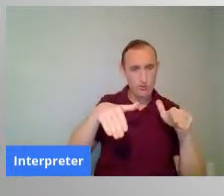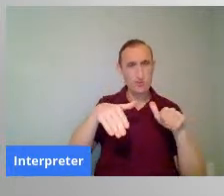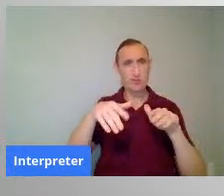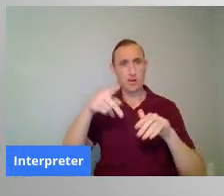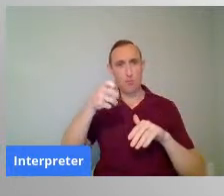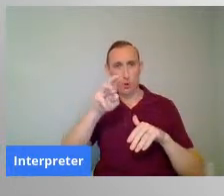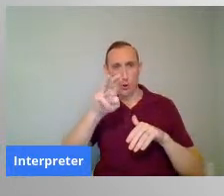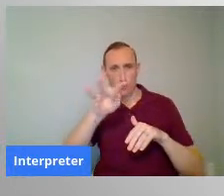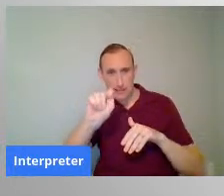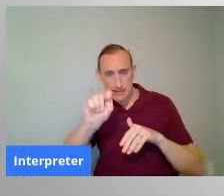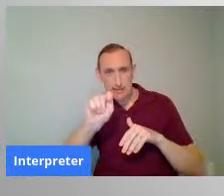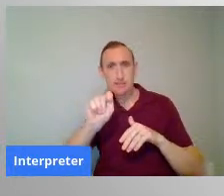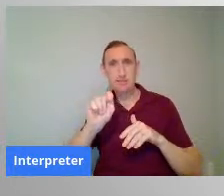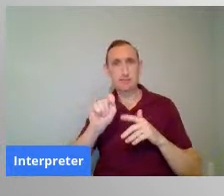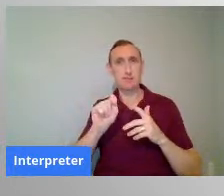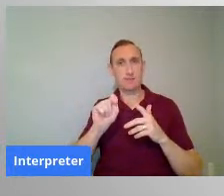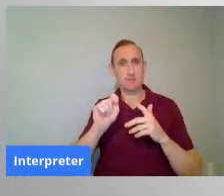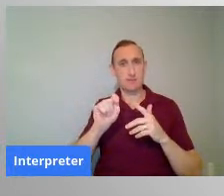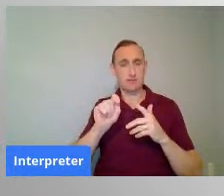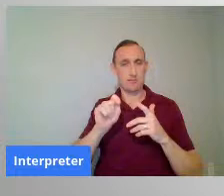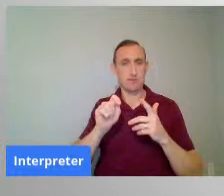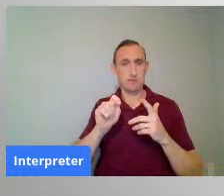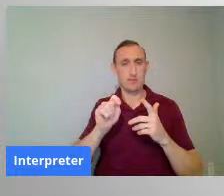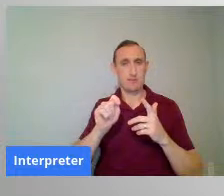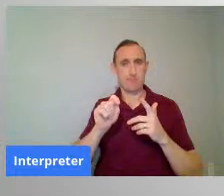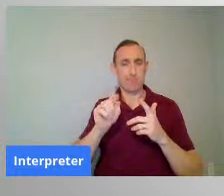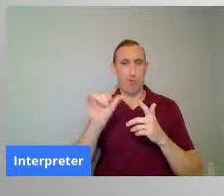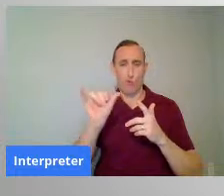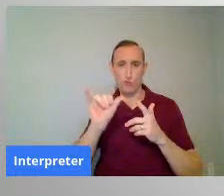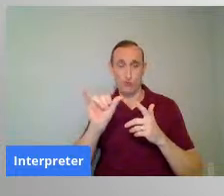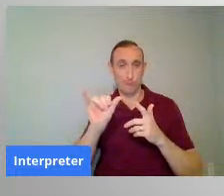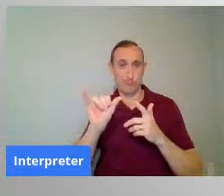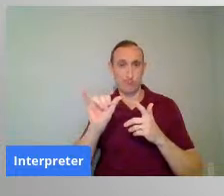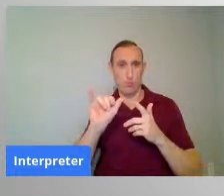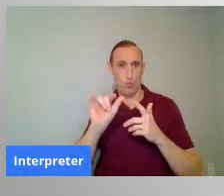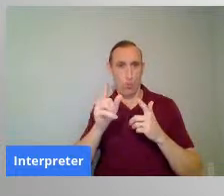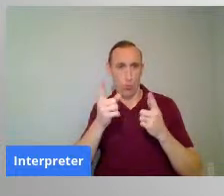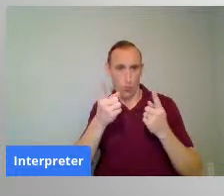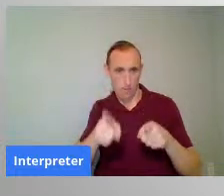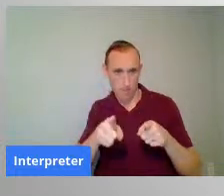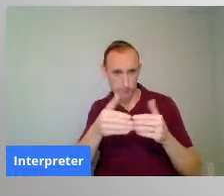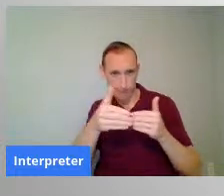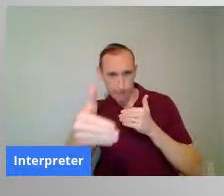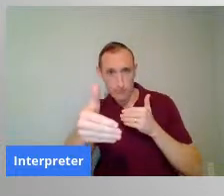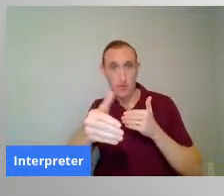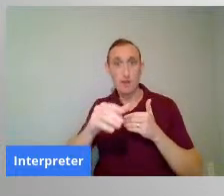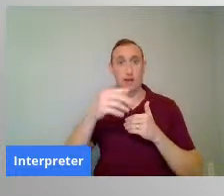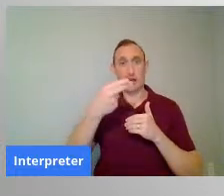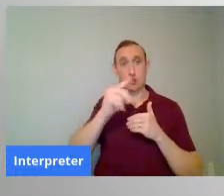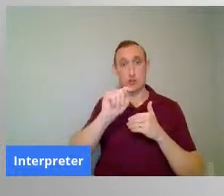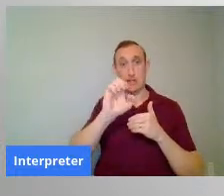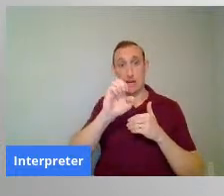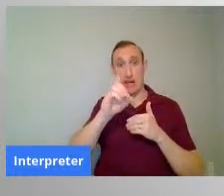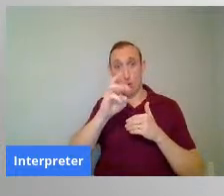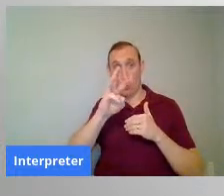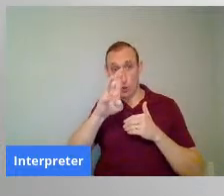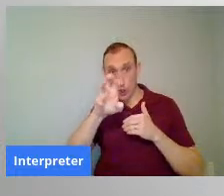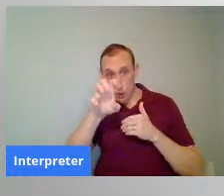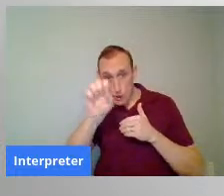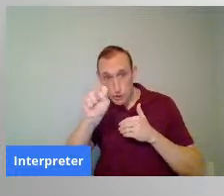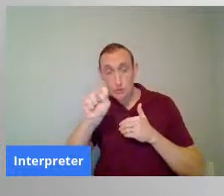School C or not, and where that falls. We talked about H.T. Edwards space and possibility of building a